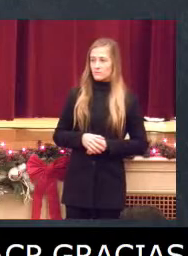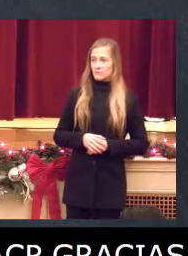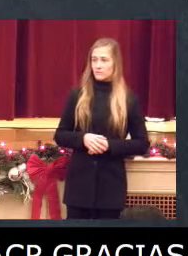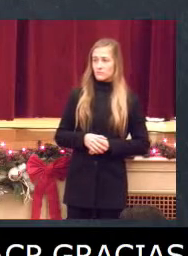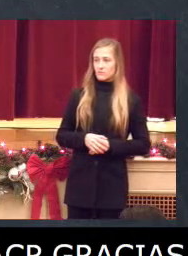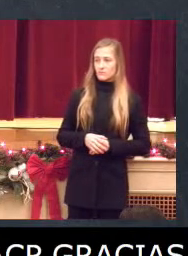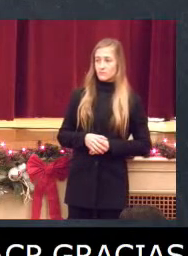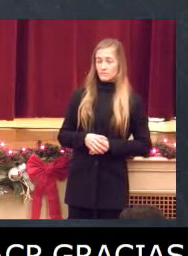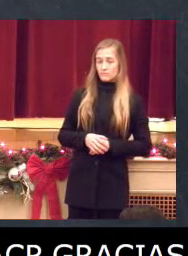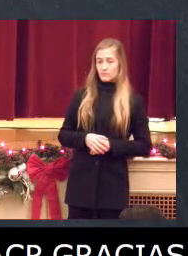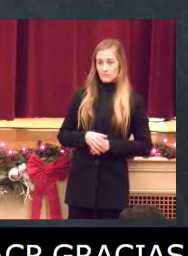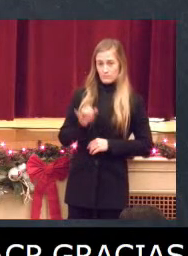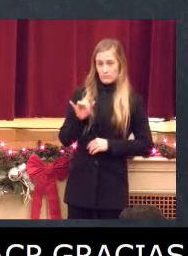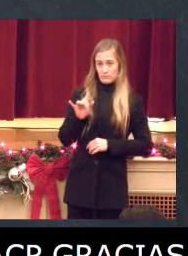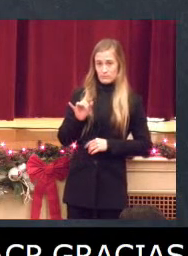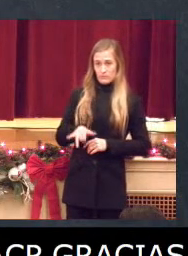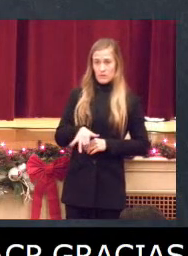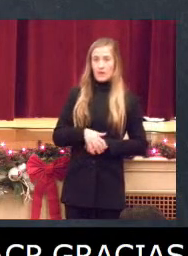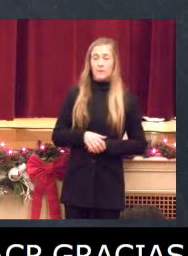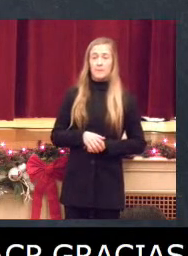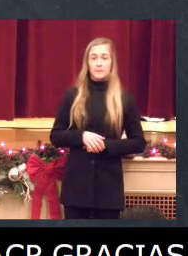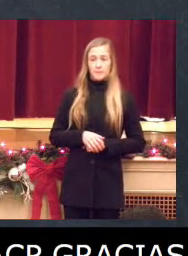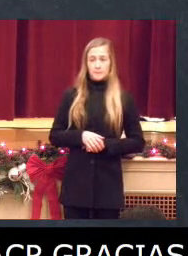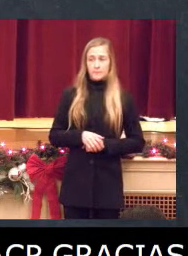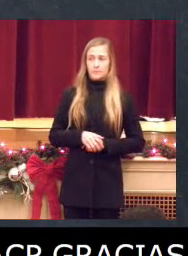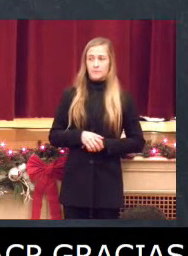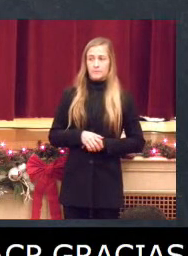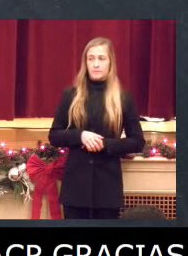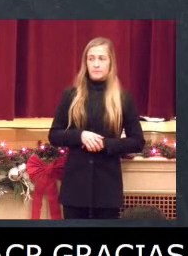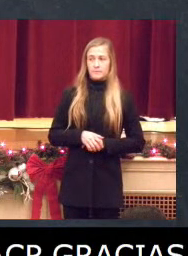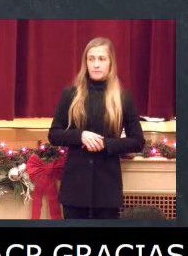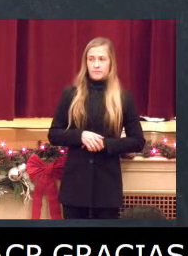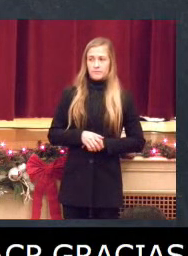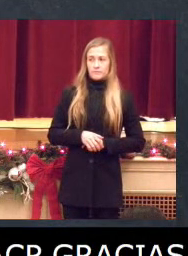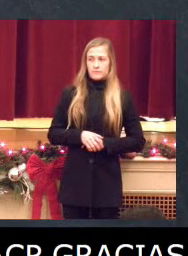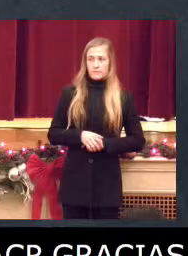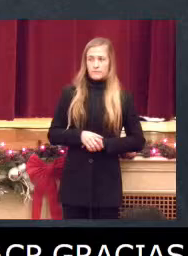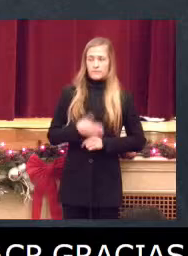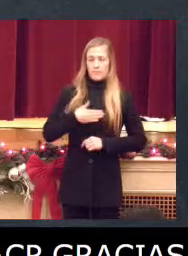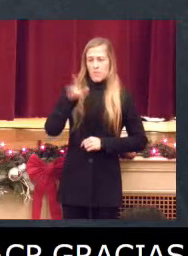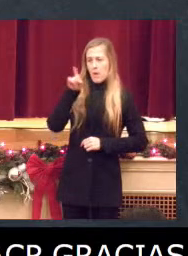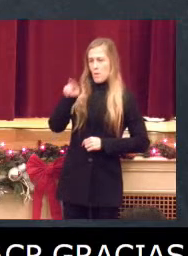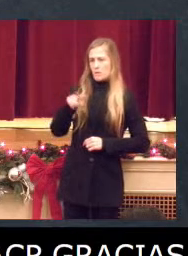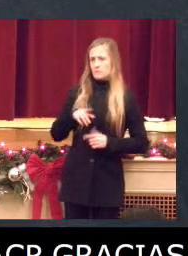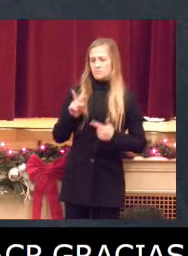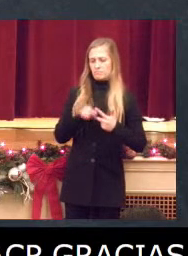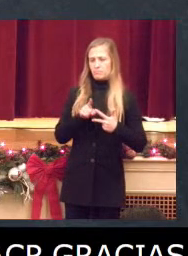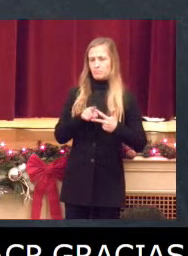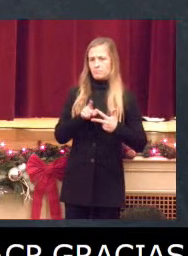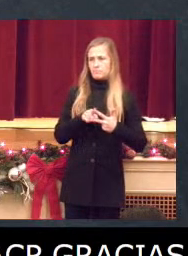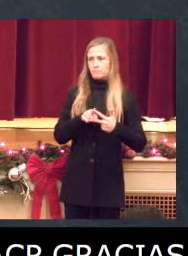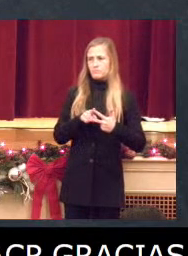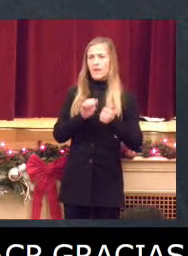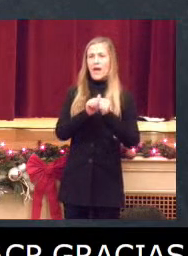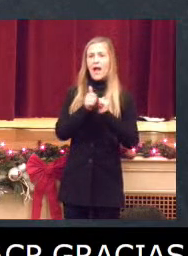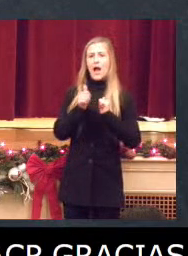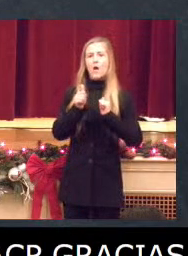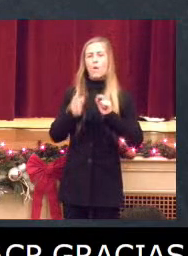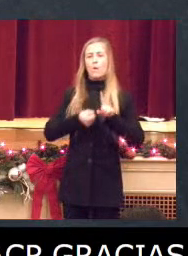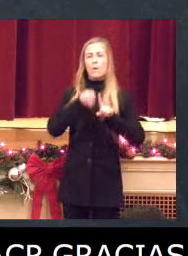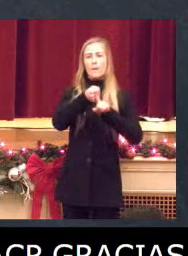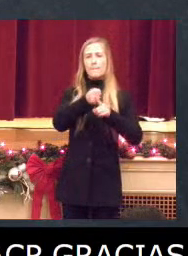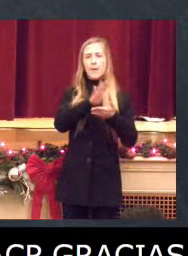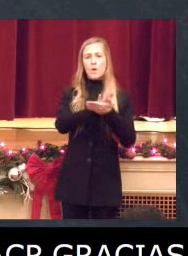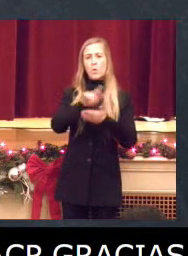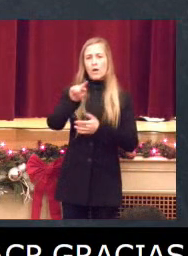This will be, you're saying high school or exempt, but the question I want to ask is, how will this impact our school